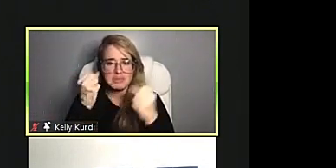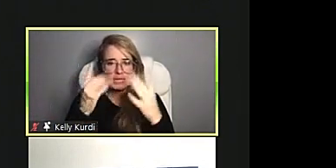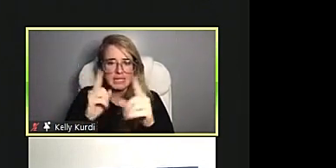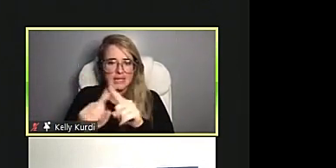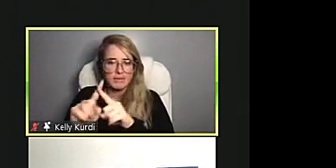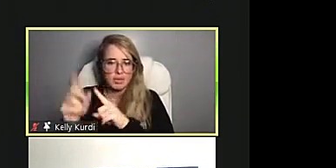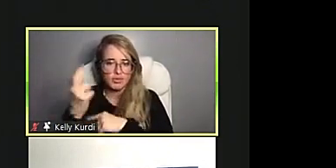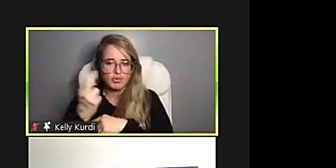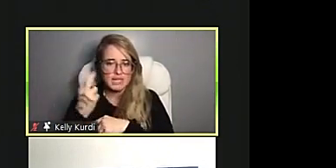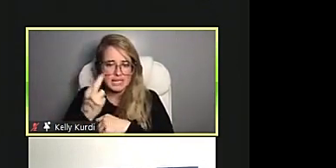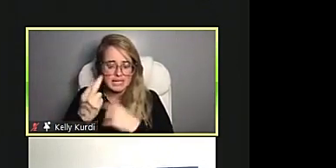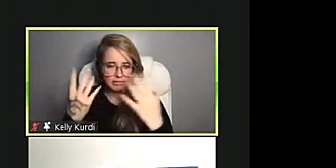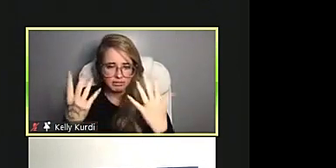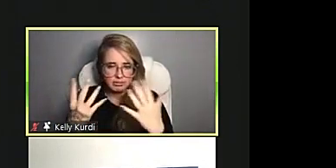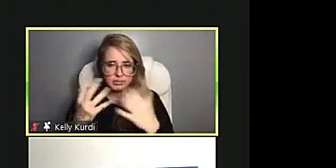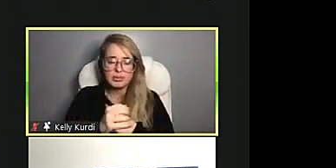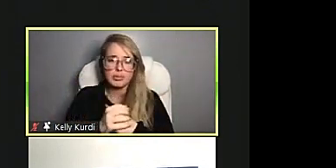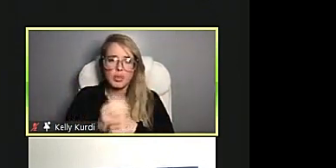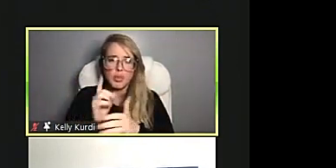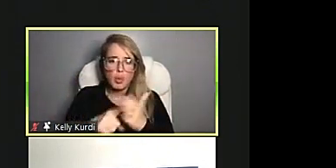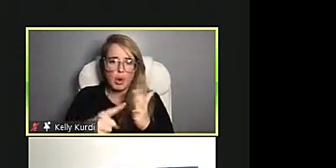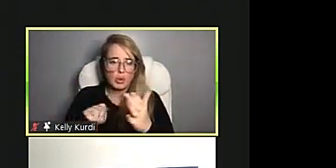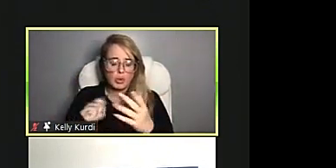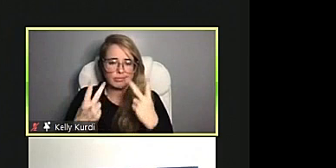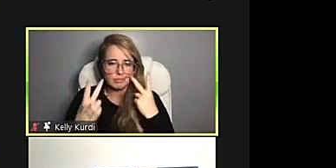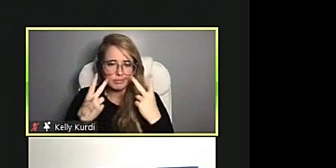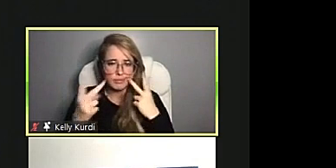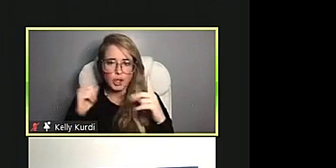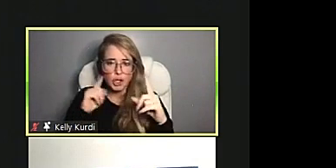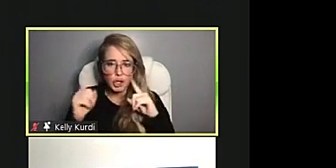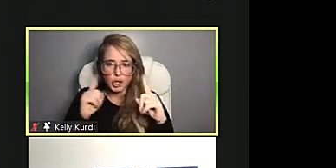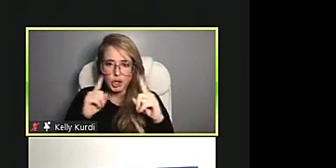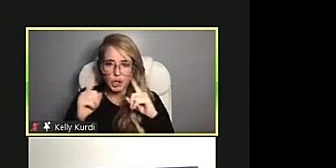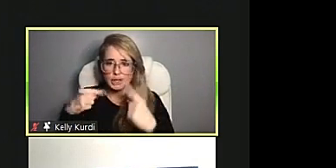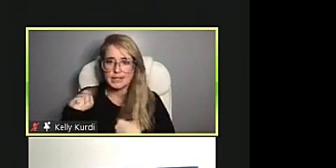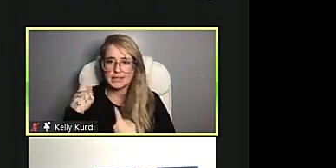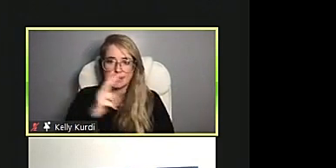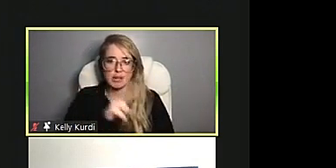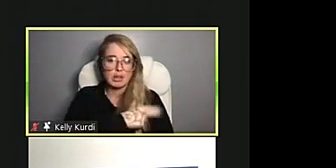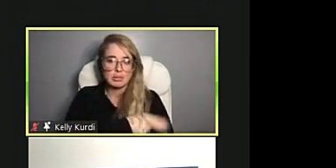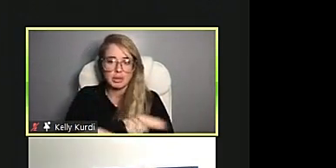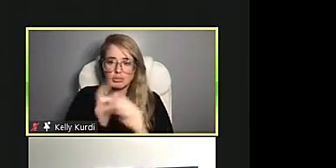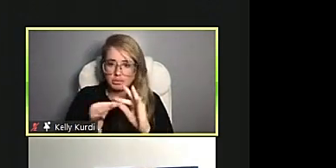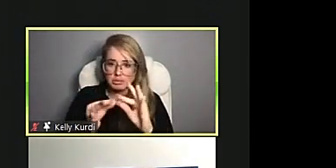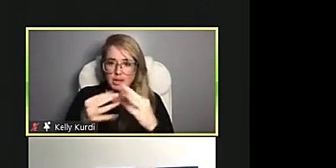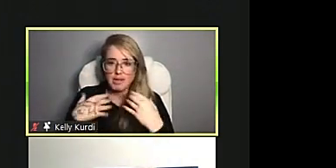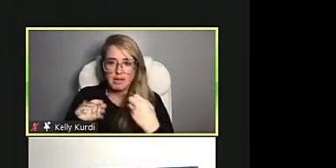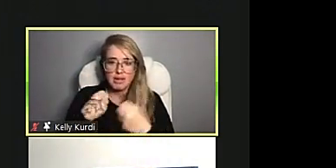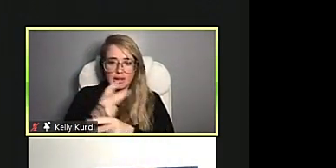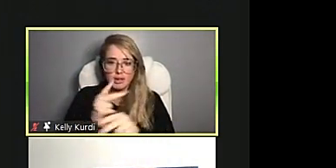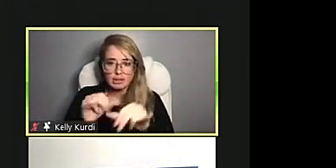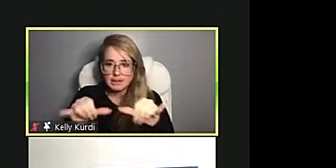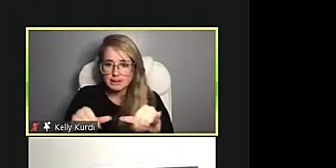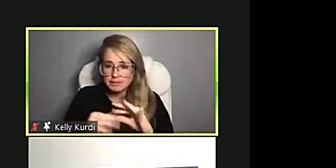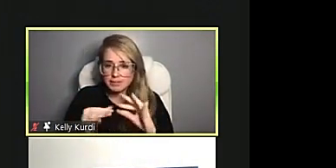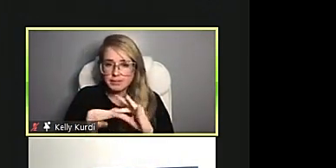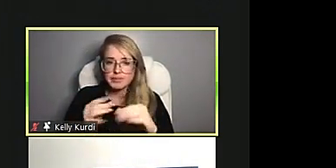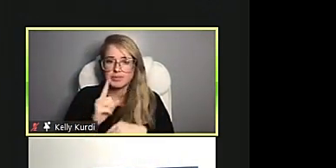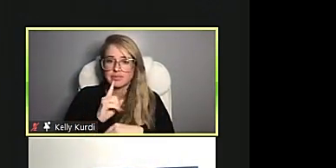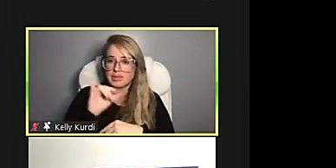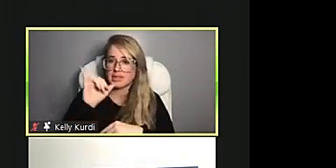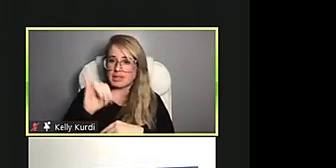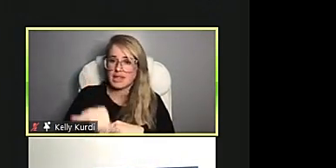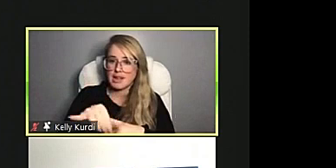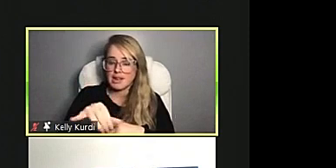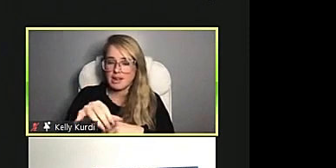different factors. And what we've really heard from our hospitals, our healthcare systems, is that the impact of